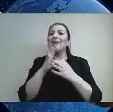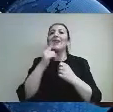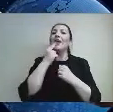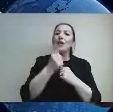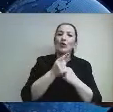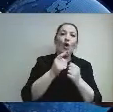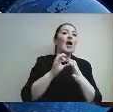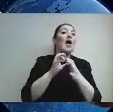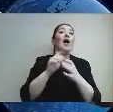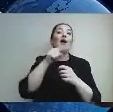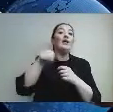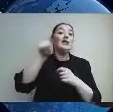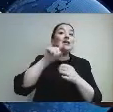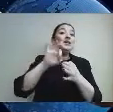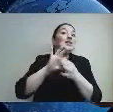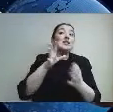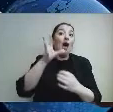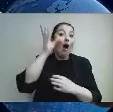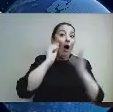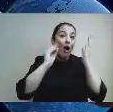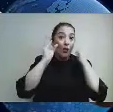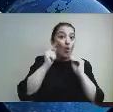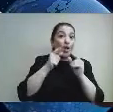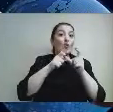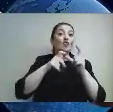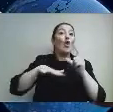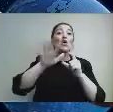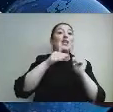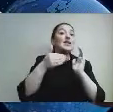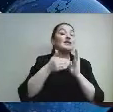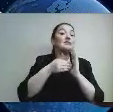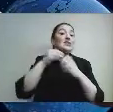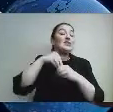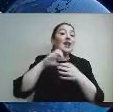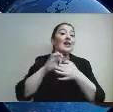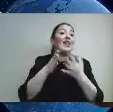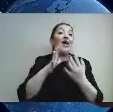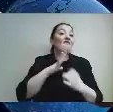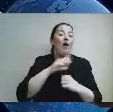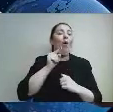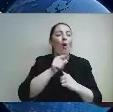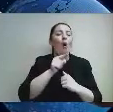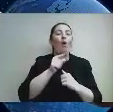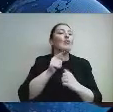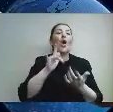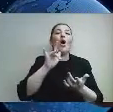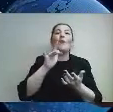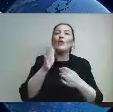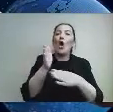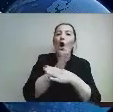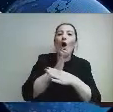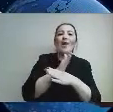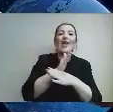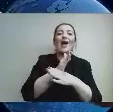point where the traditional profit maximization approach is put aside.